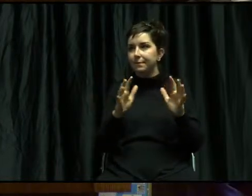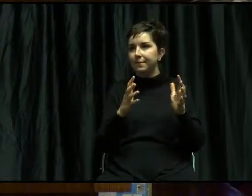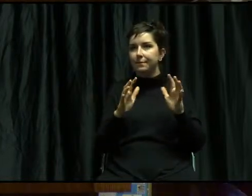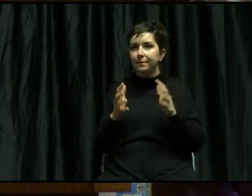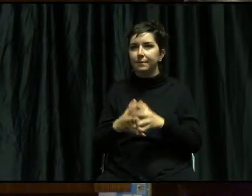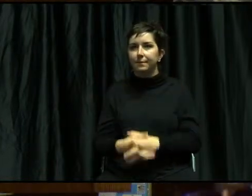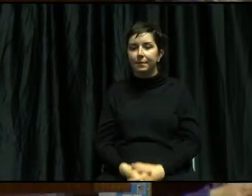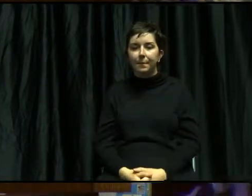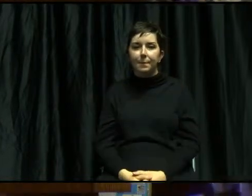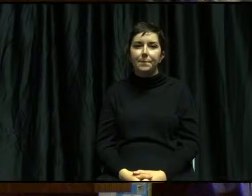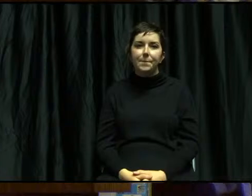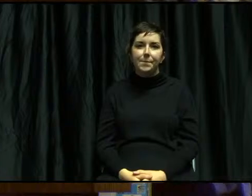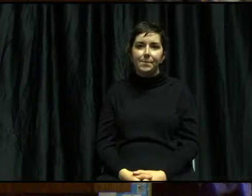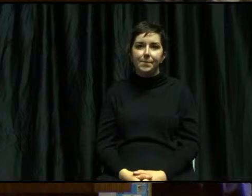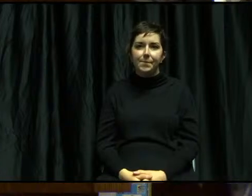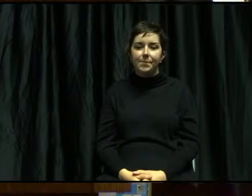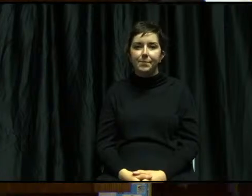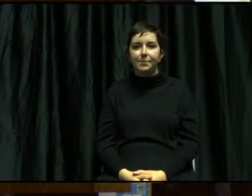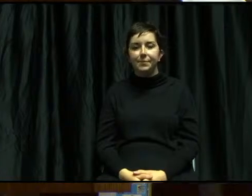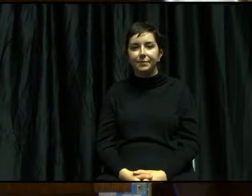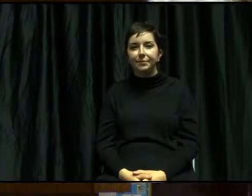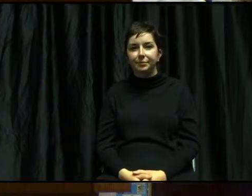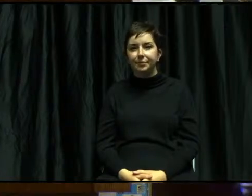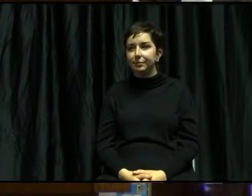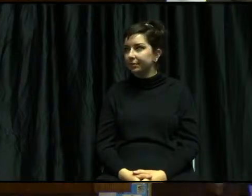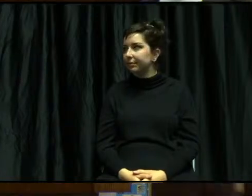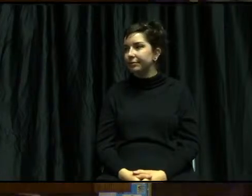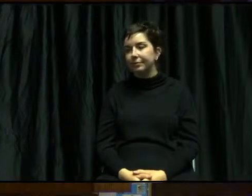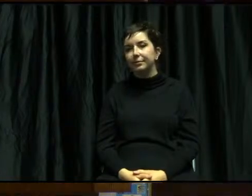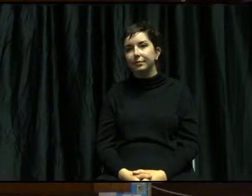I'll leave that here if you want. Thank you so much.